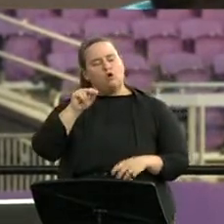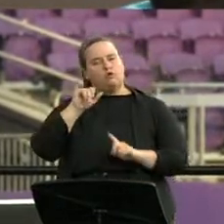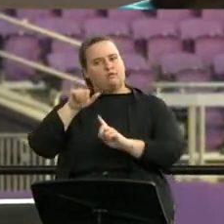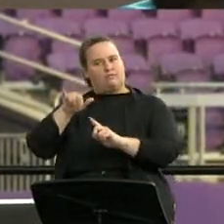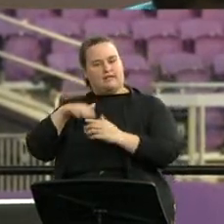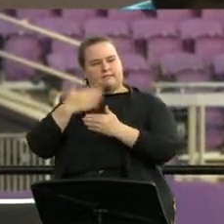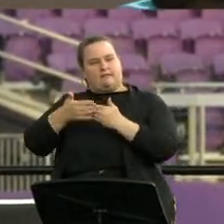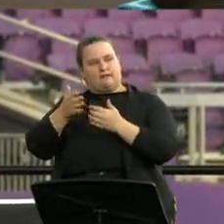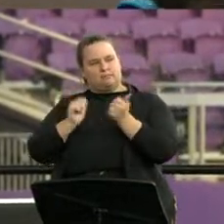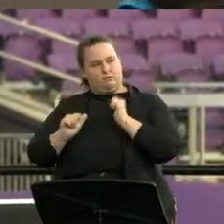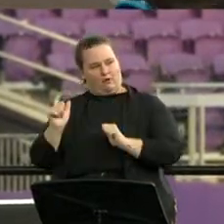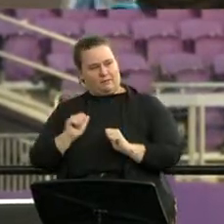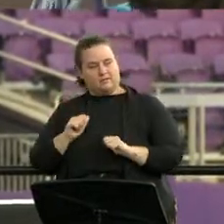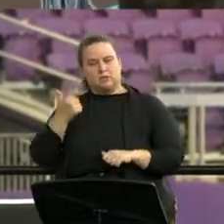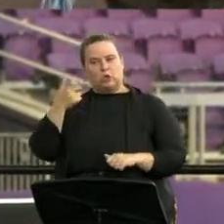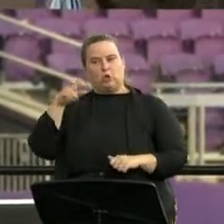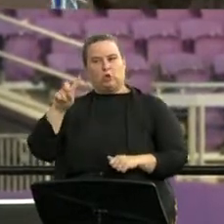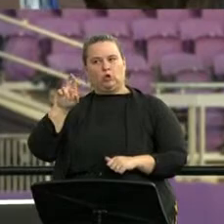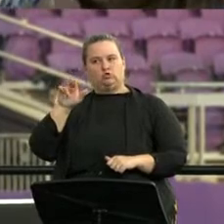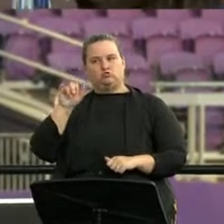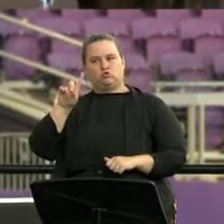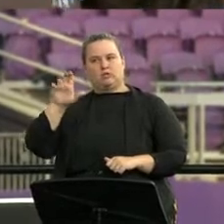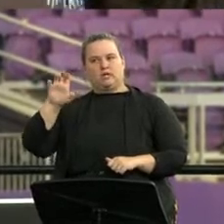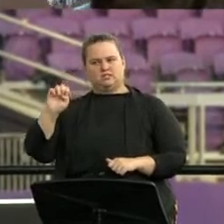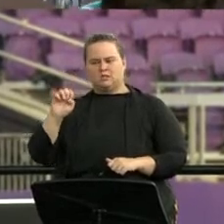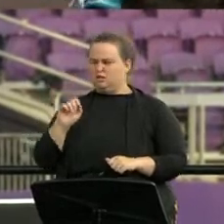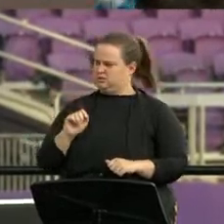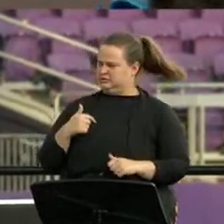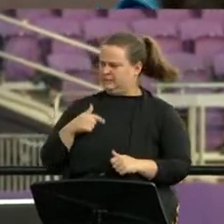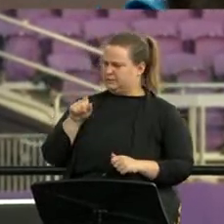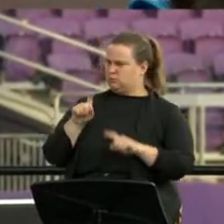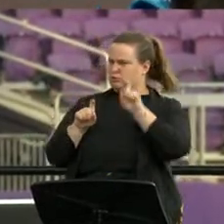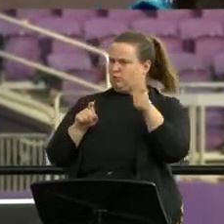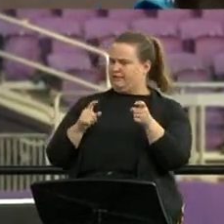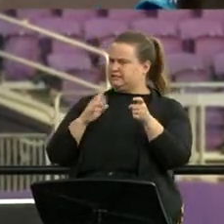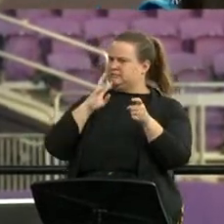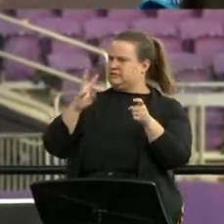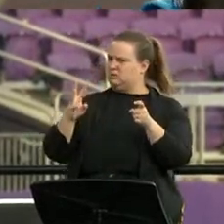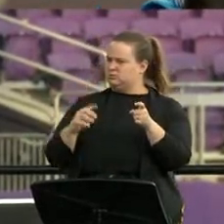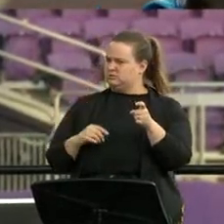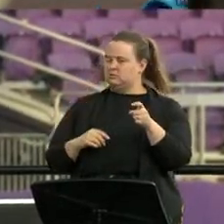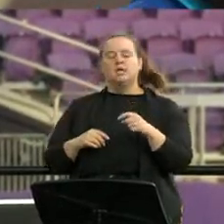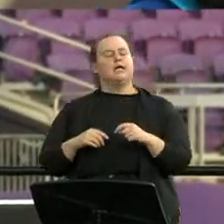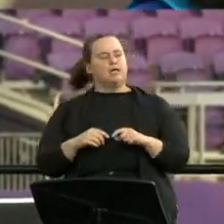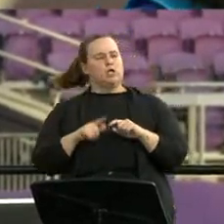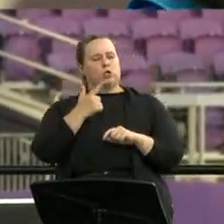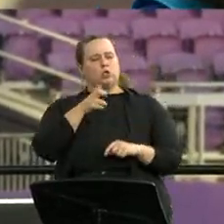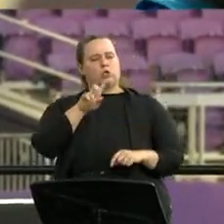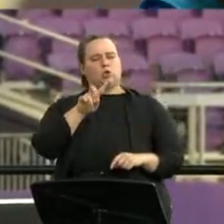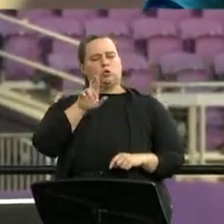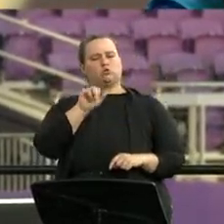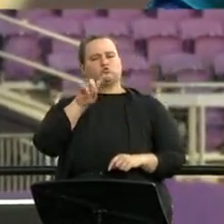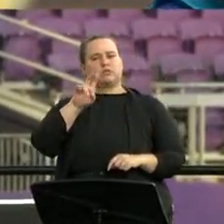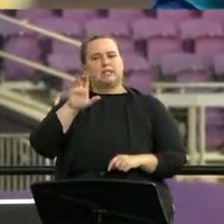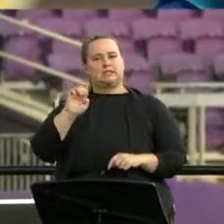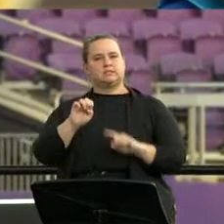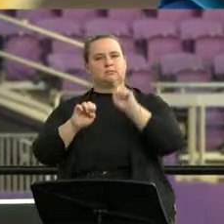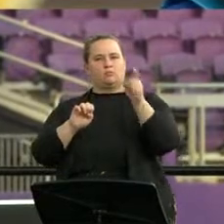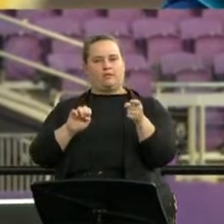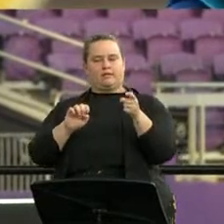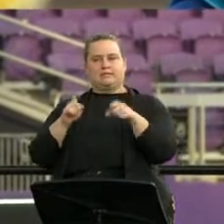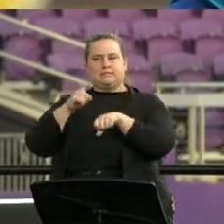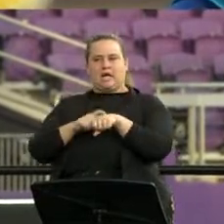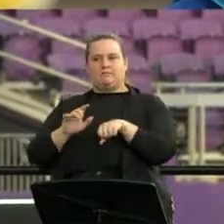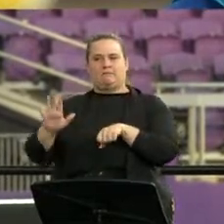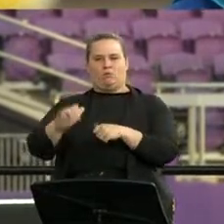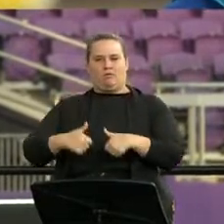that's the next performance. Good riddance. Hold up, do I say the parentheses? Good riddance, parentheses, time of